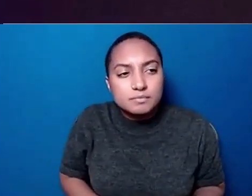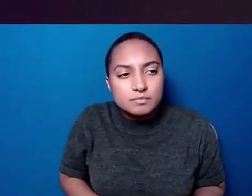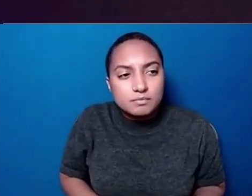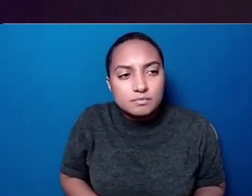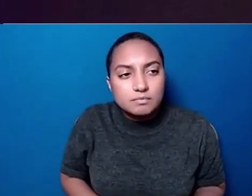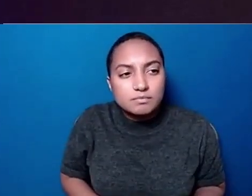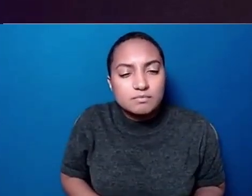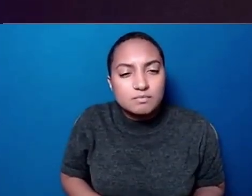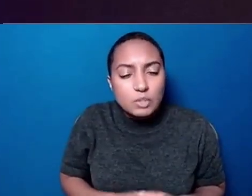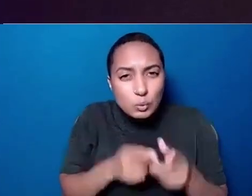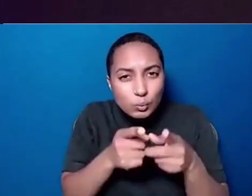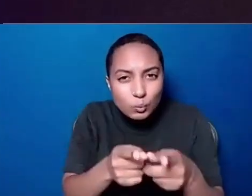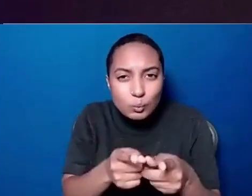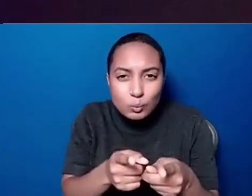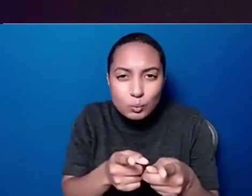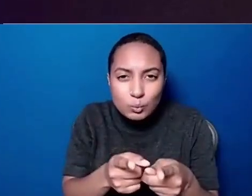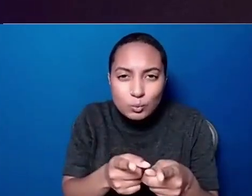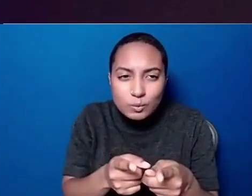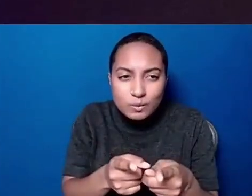of us.